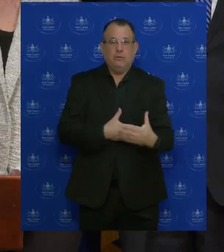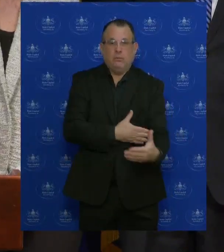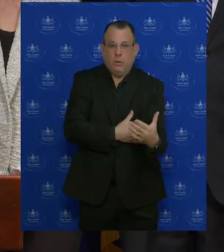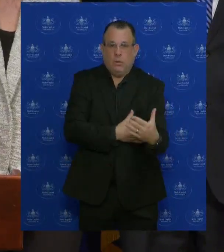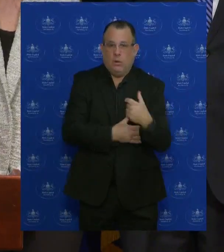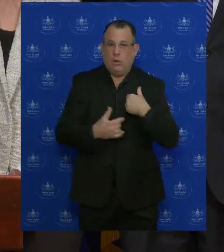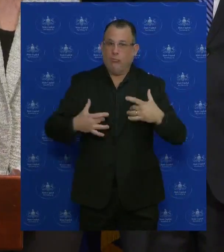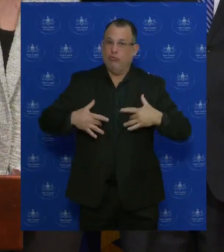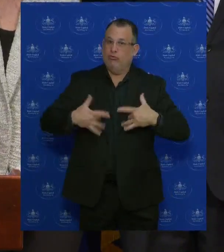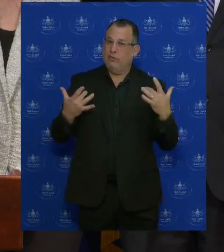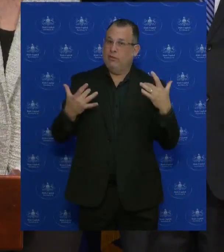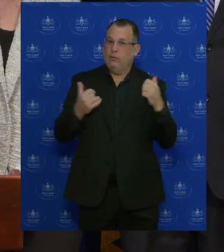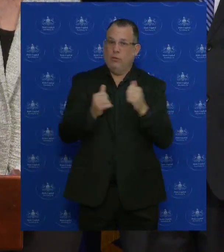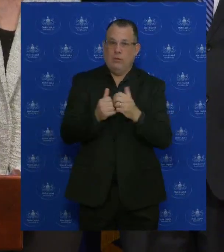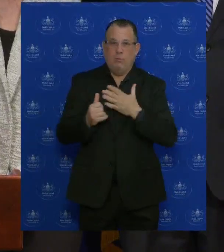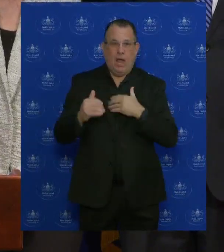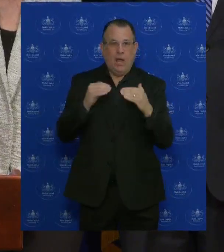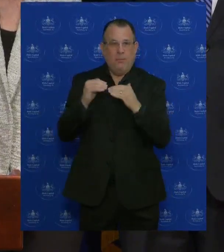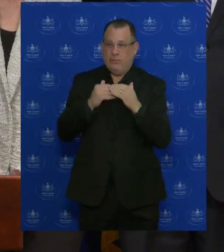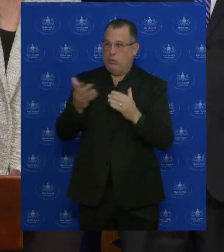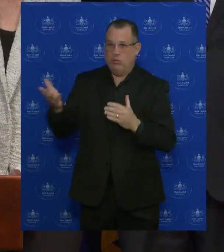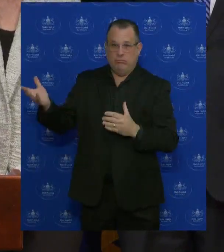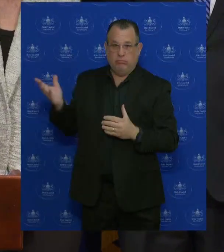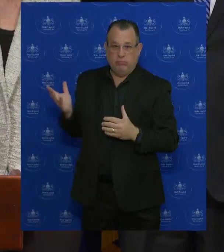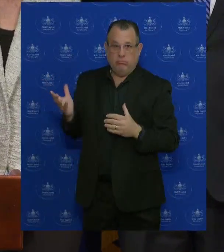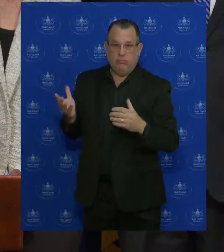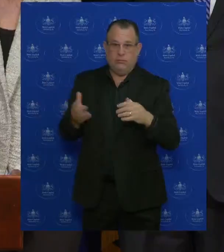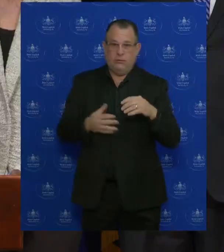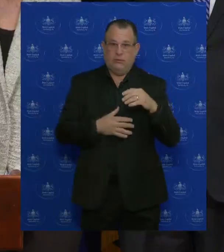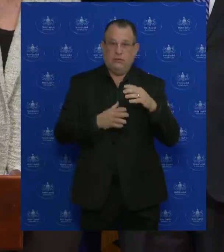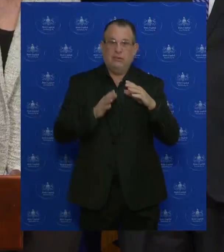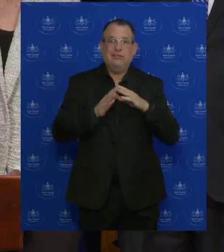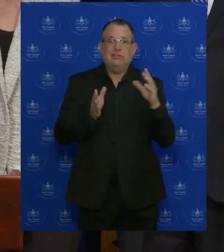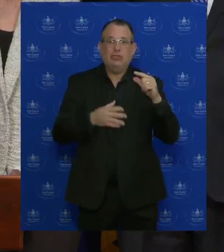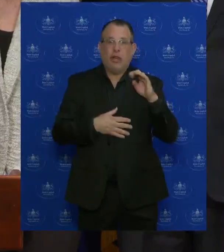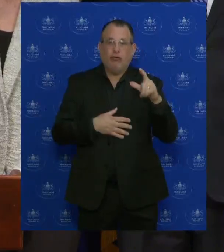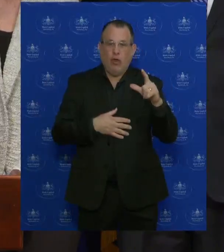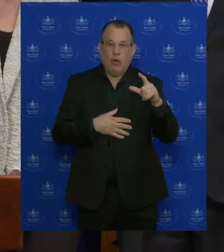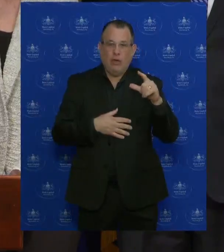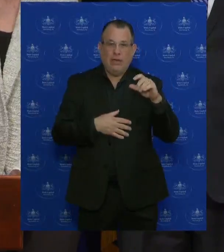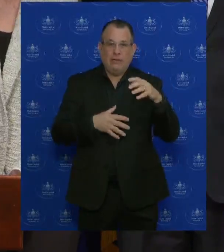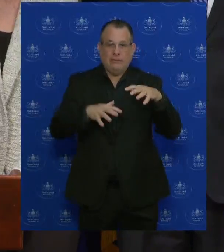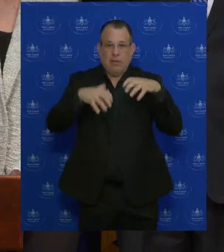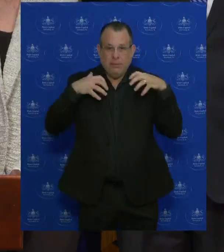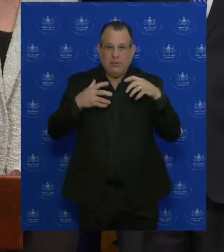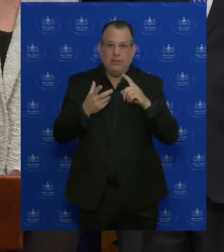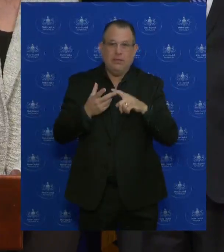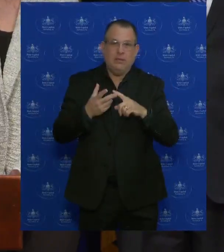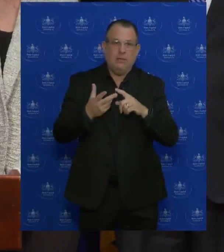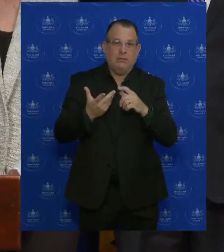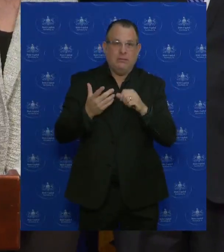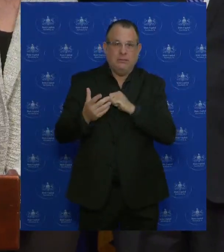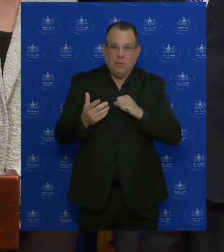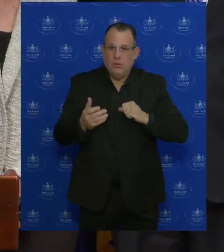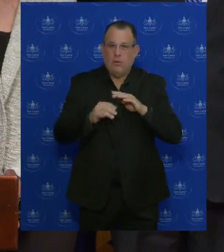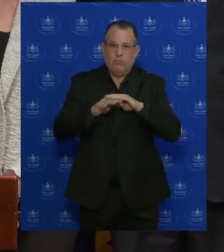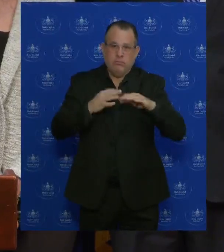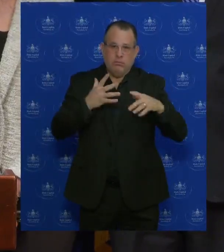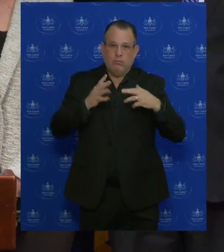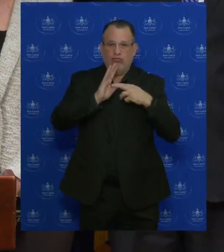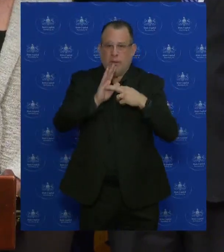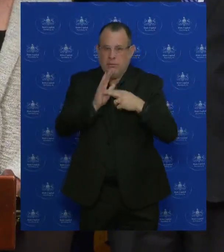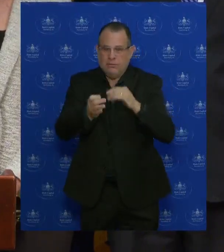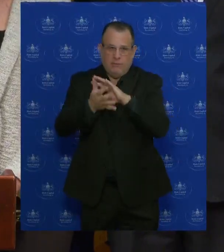General Assembly, so including Senator Hutchinson, Senator Bartolotta, Representatives Bizzarro, Armanini,